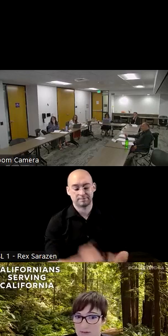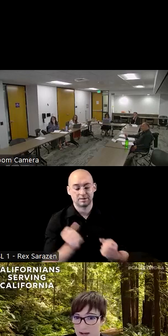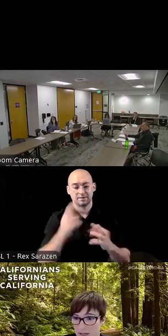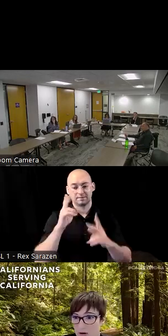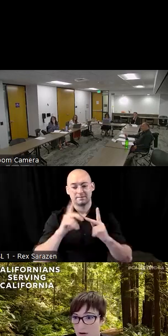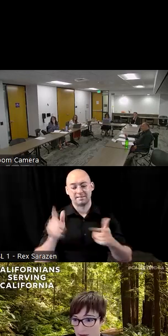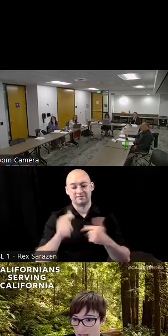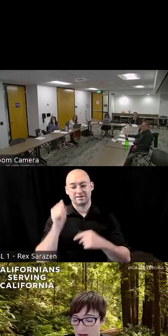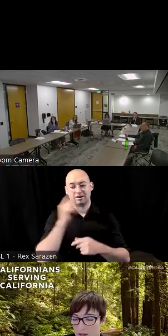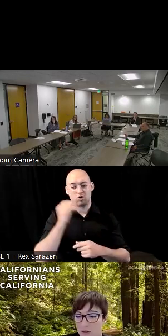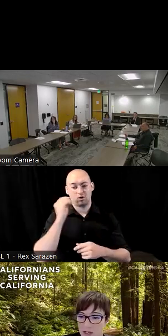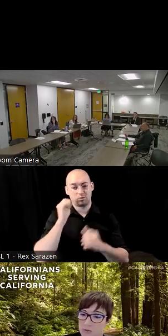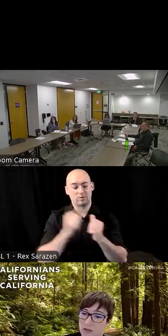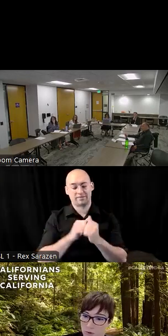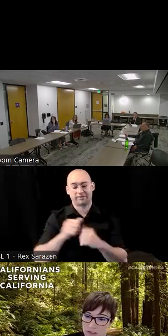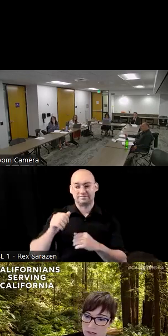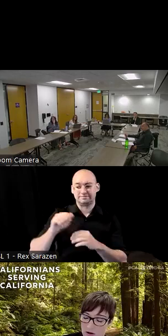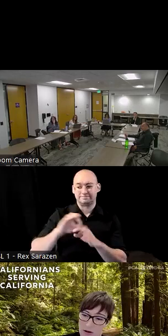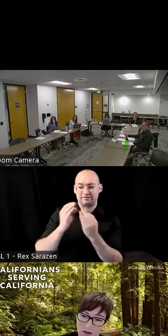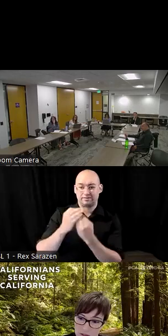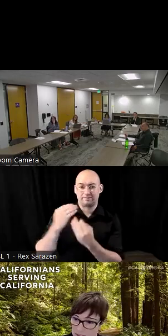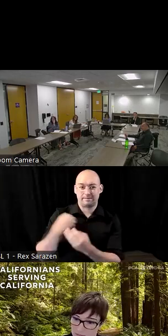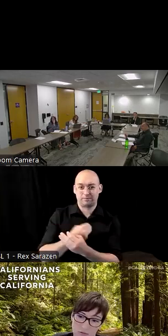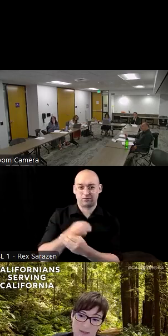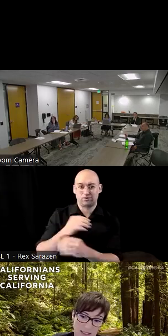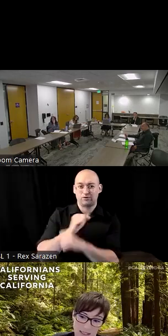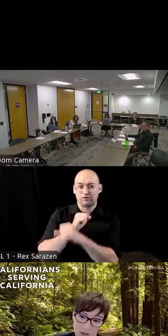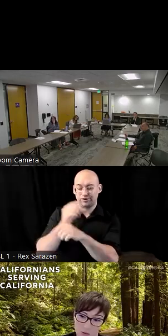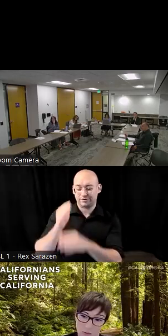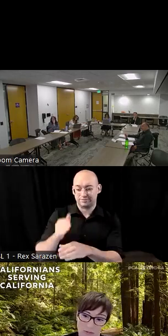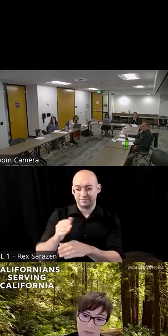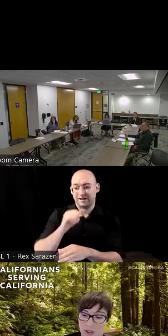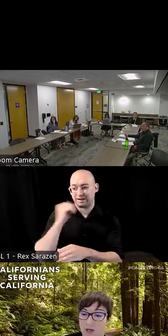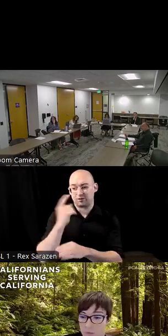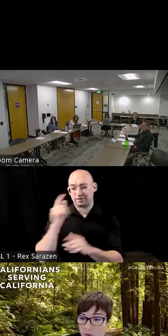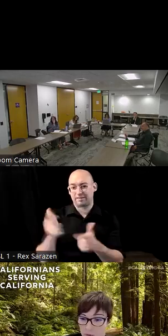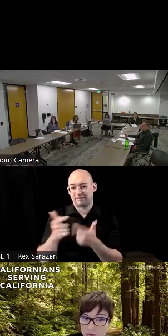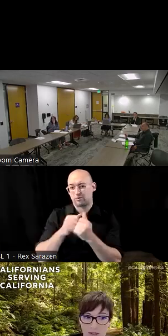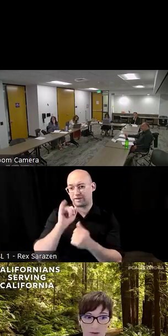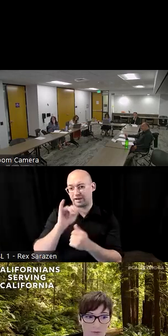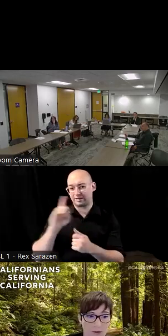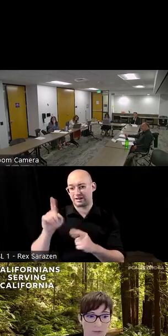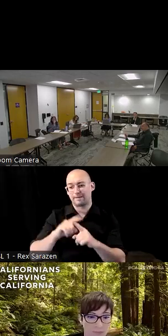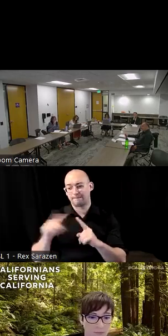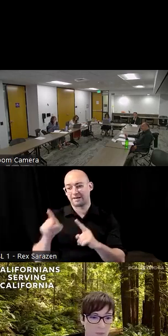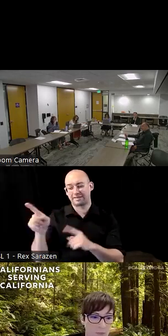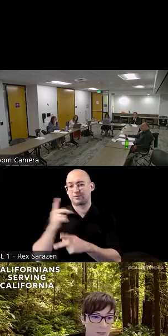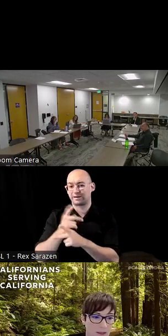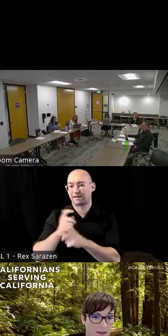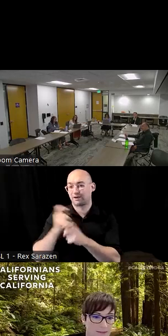parent, family, or guardian. So again, really focusing on not just the individual with IDD who is aging, but also their caregiver.